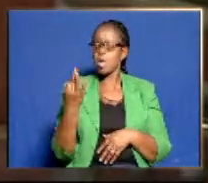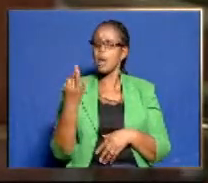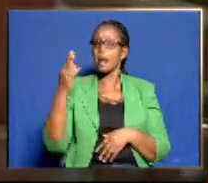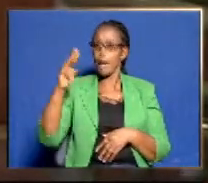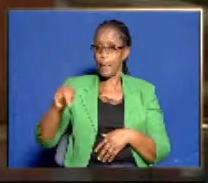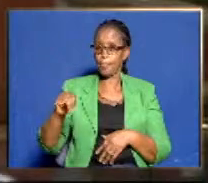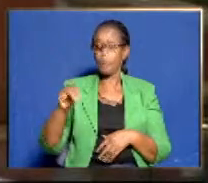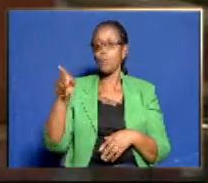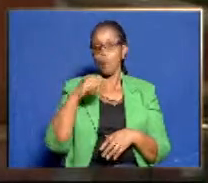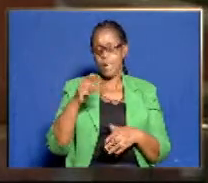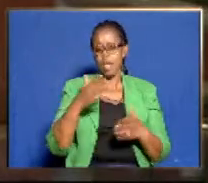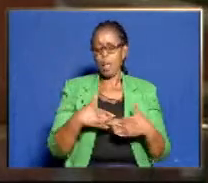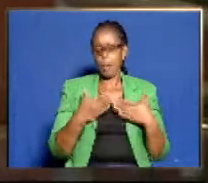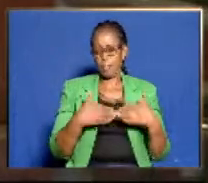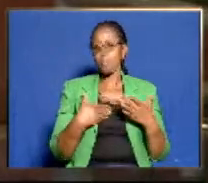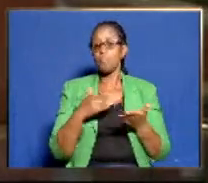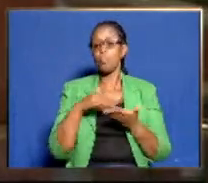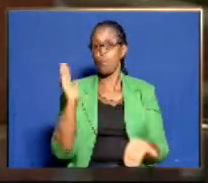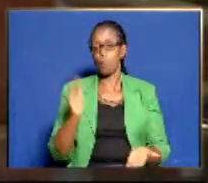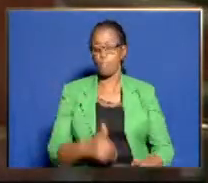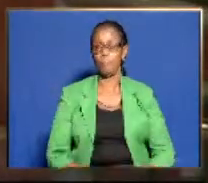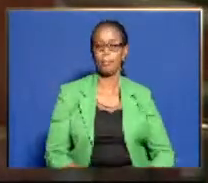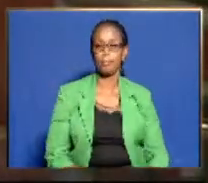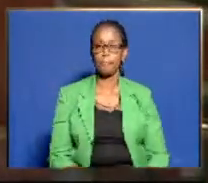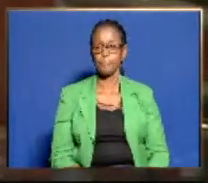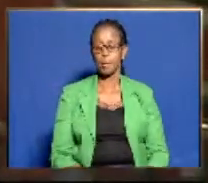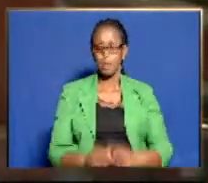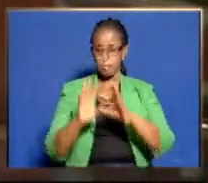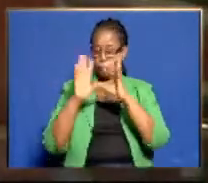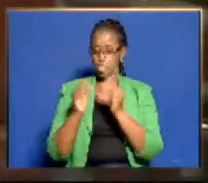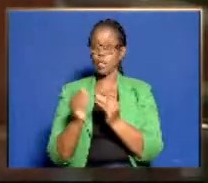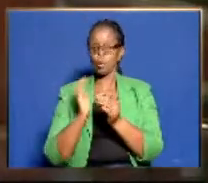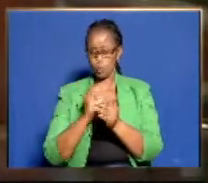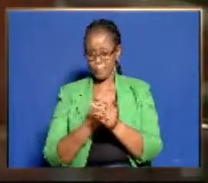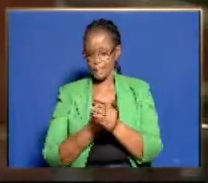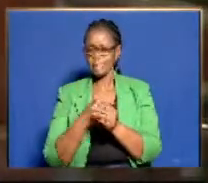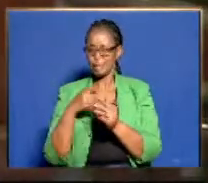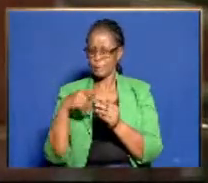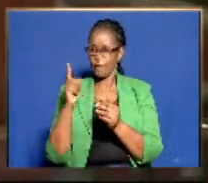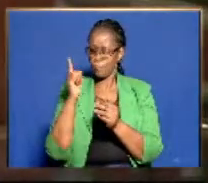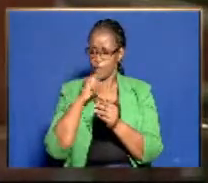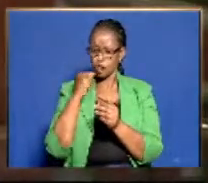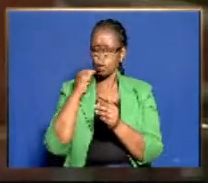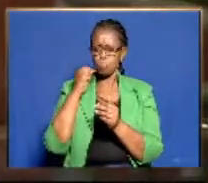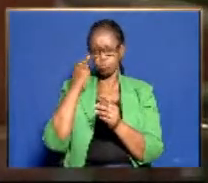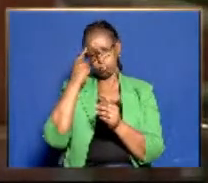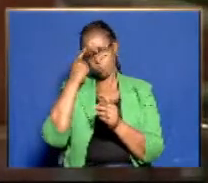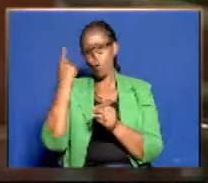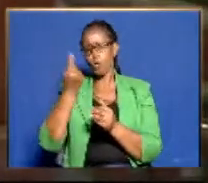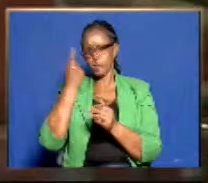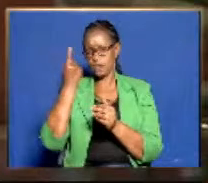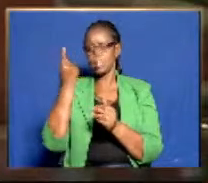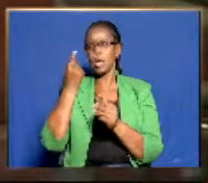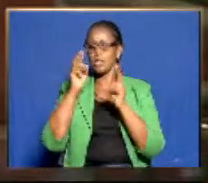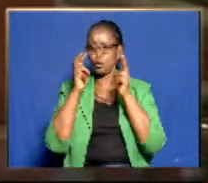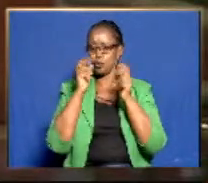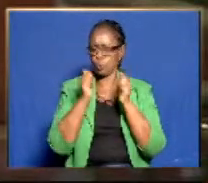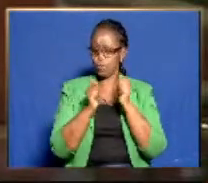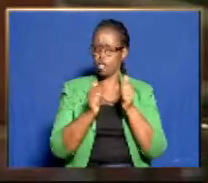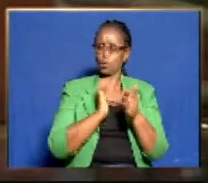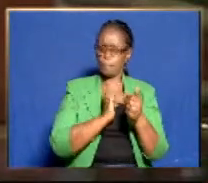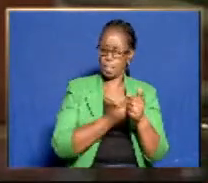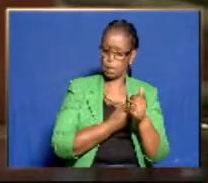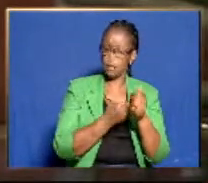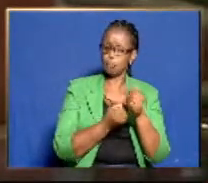really grateful as a departmental committee that the budget committee is able to take into consideration issues that are raised within the departmental